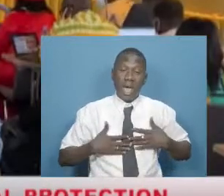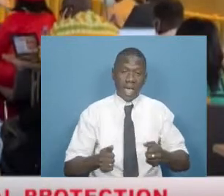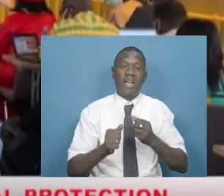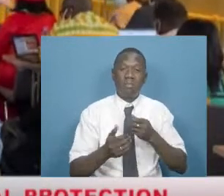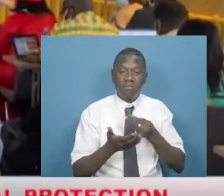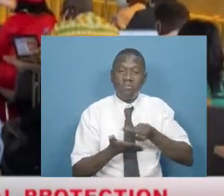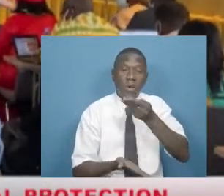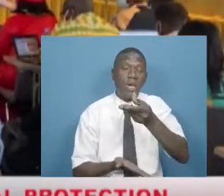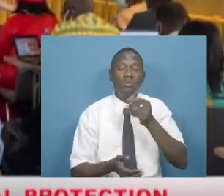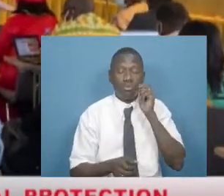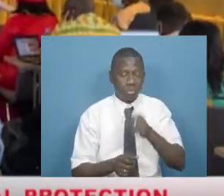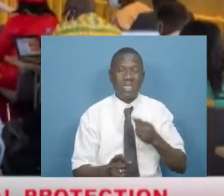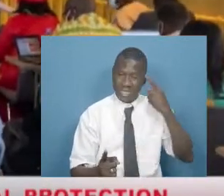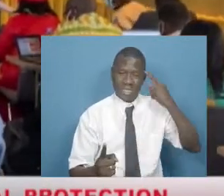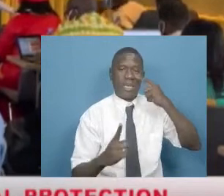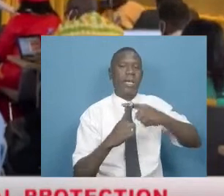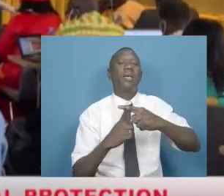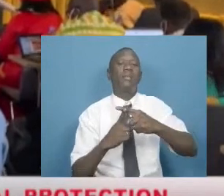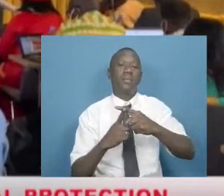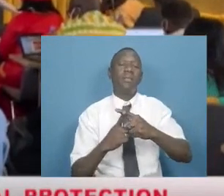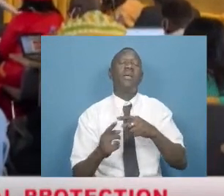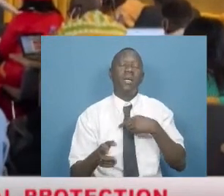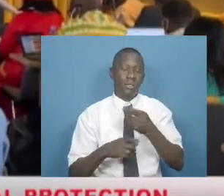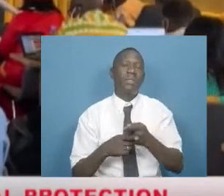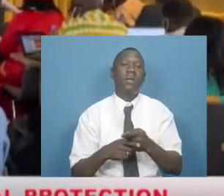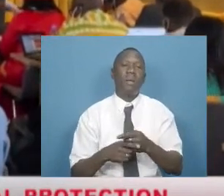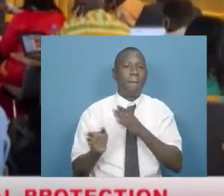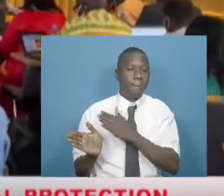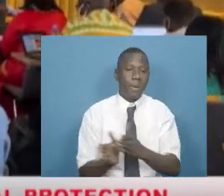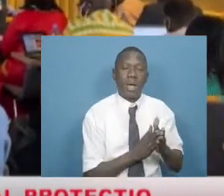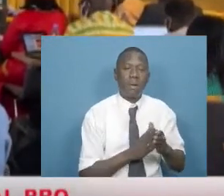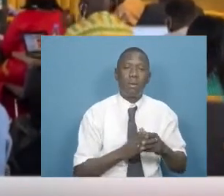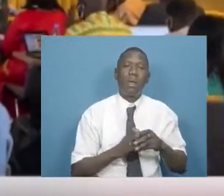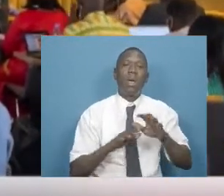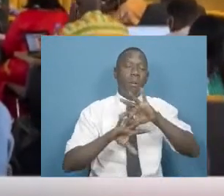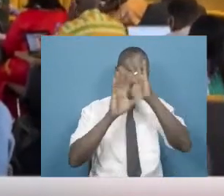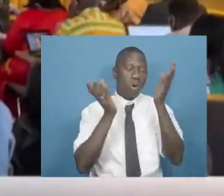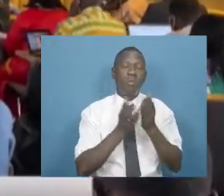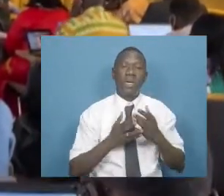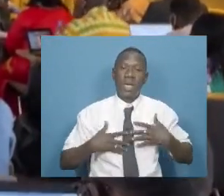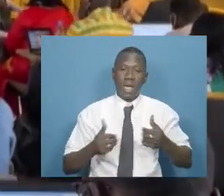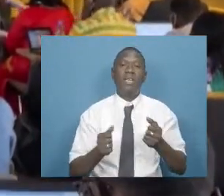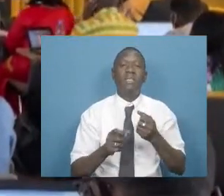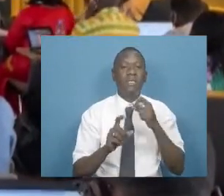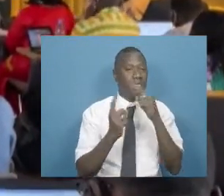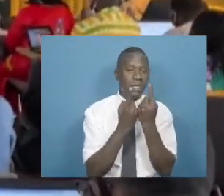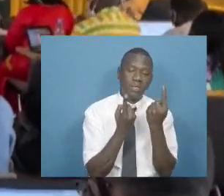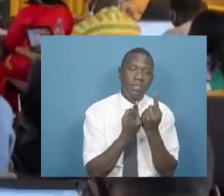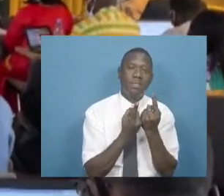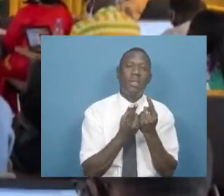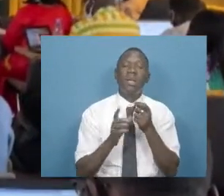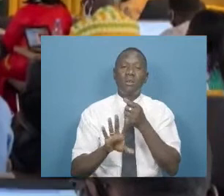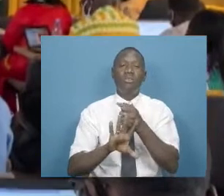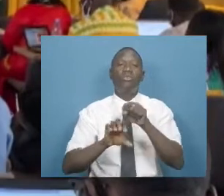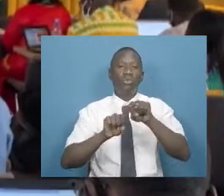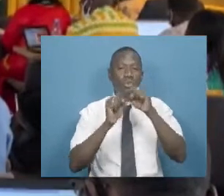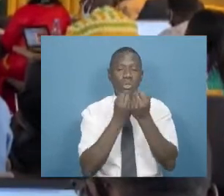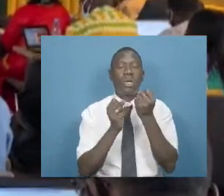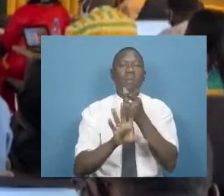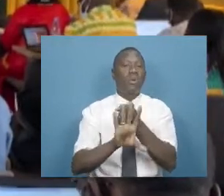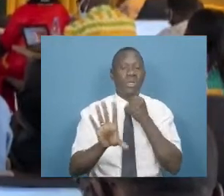this target, otherwise it fails to realize the right to health. Fund public health facilities, invest in social protection. We are then able to go back to our